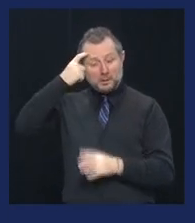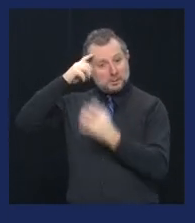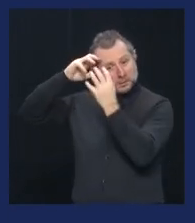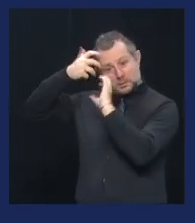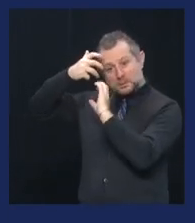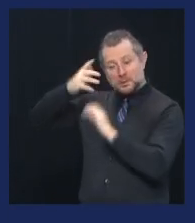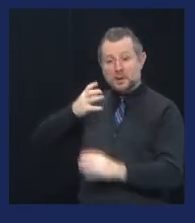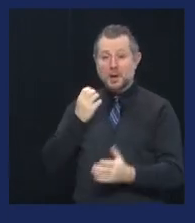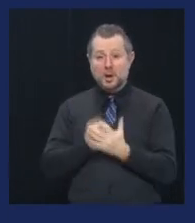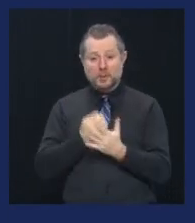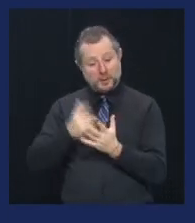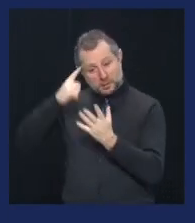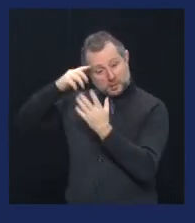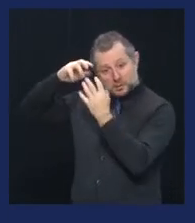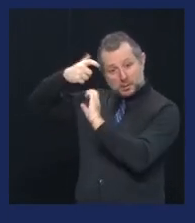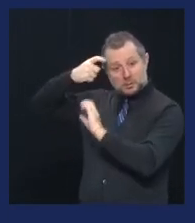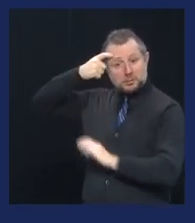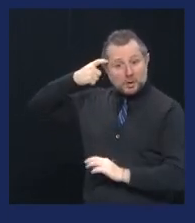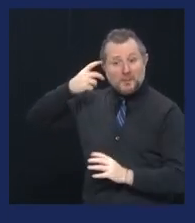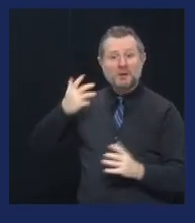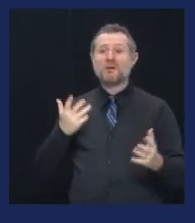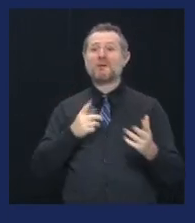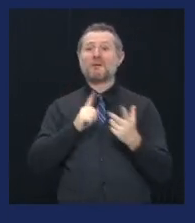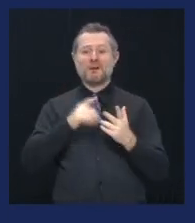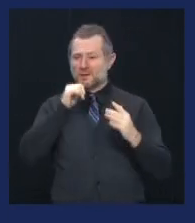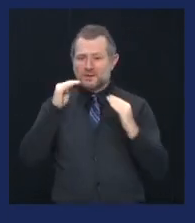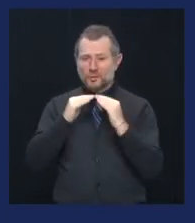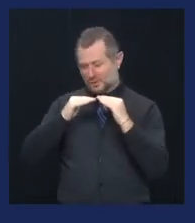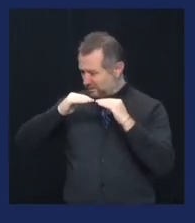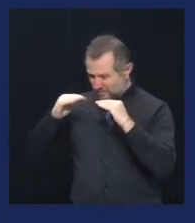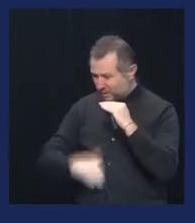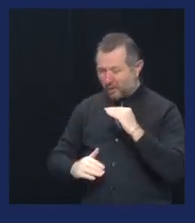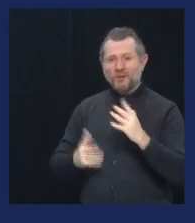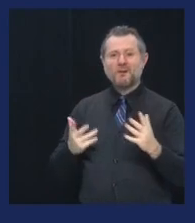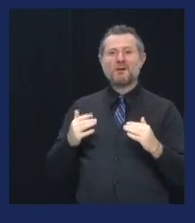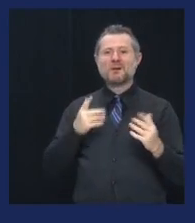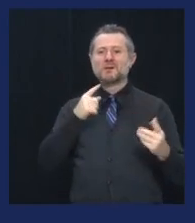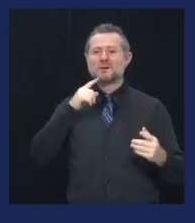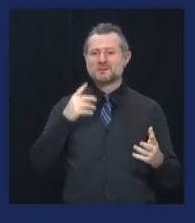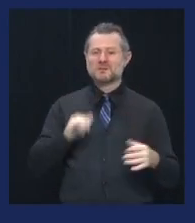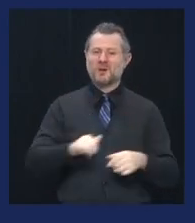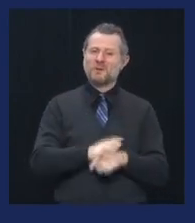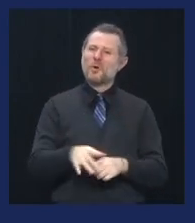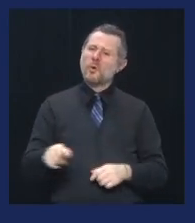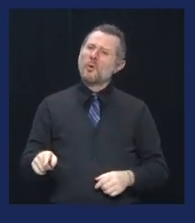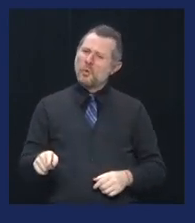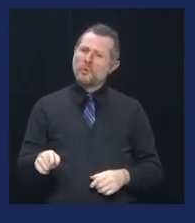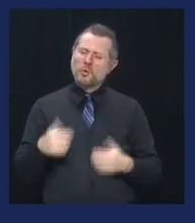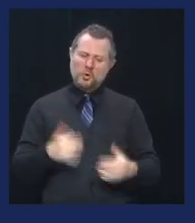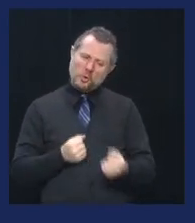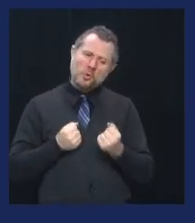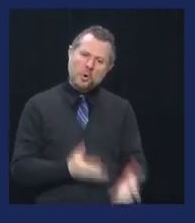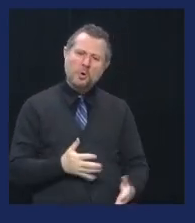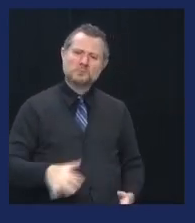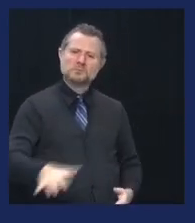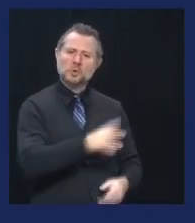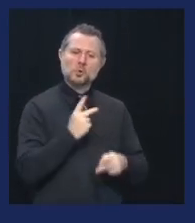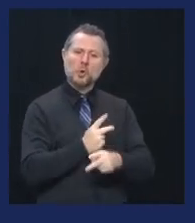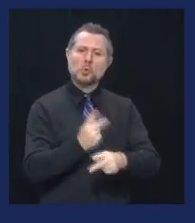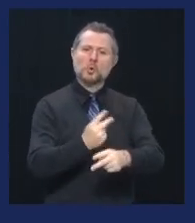The inequalities and injustices that COVID exacerbated will continue to get worse. We can't do